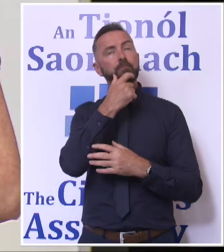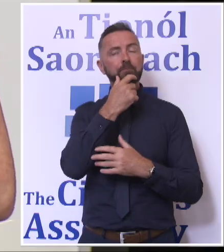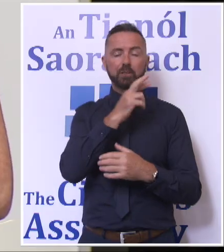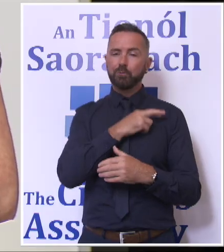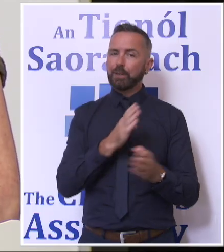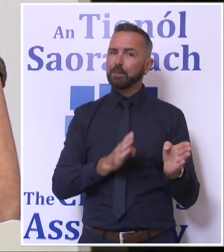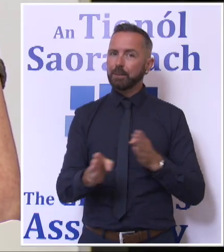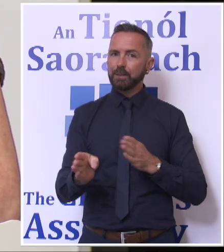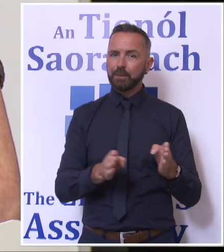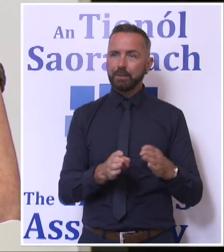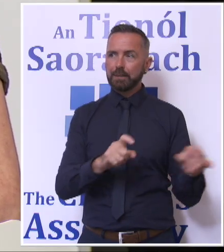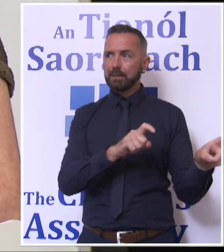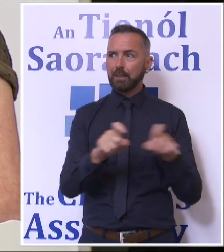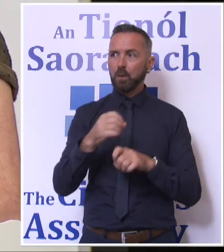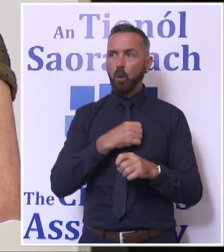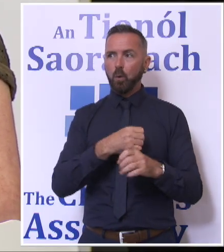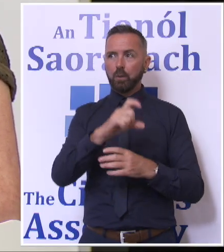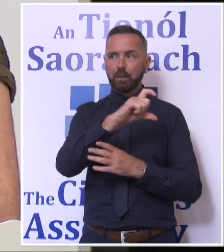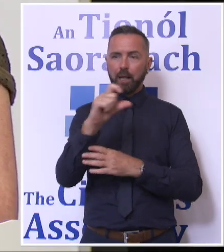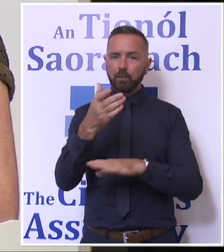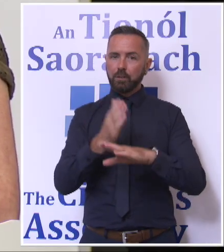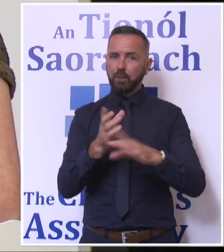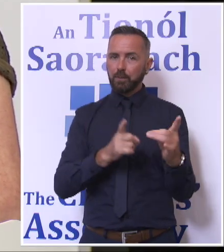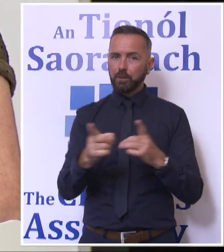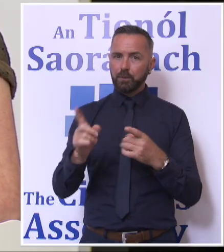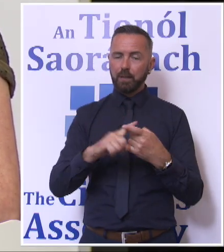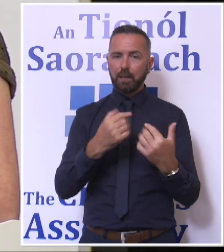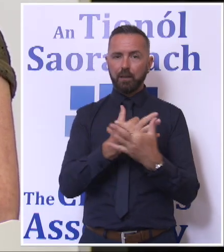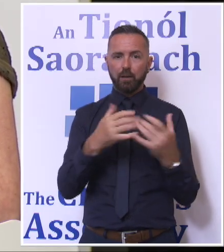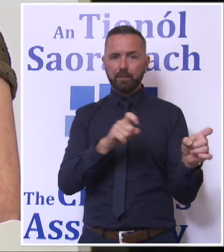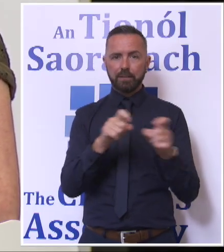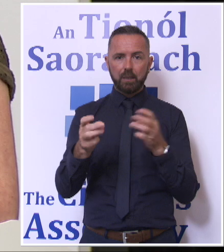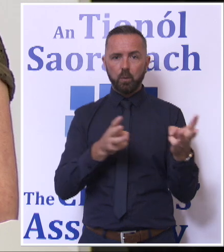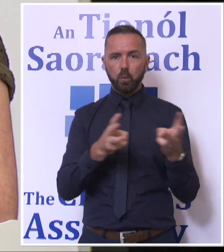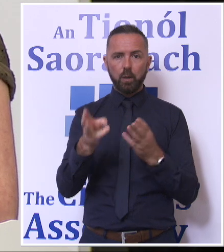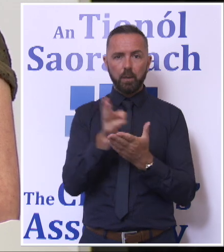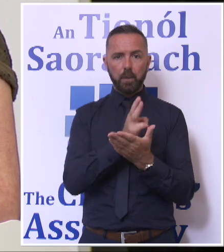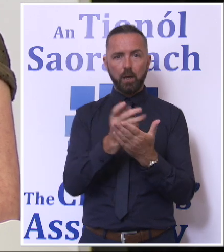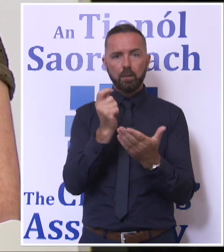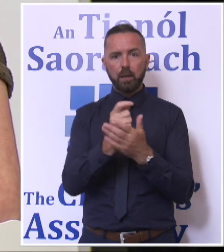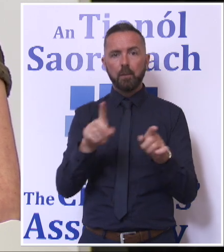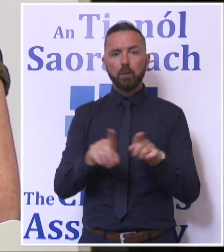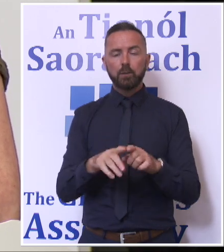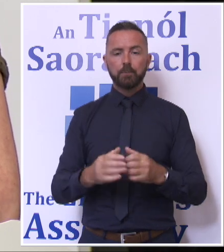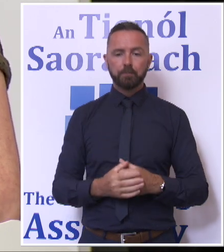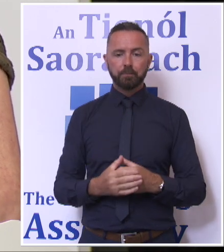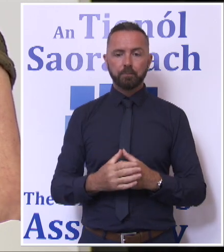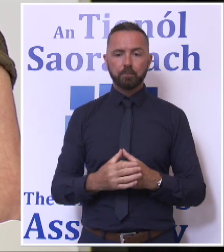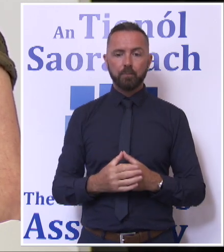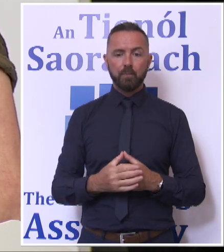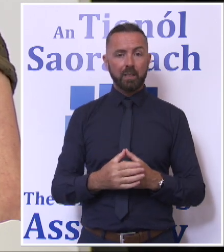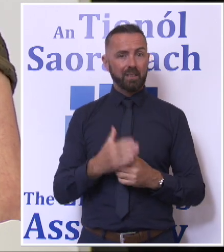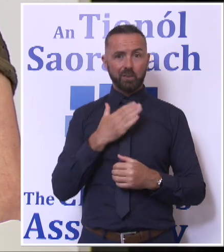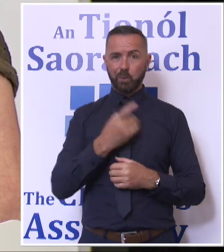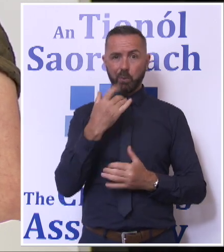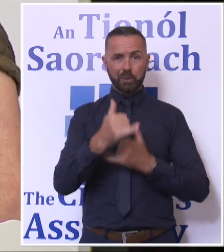busy. We still have our own councillor job to do as well, and many of us still work part-time as well. Also, the fact that it's only a one-year